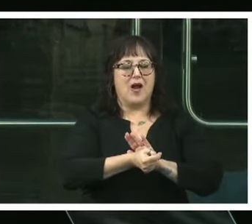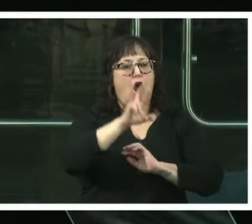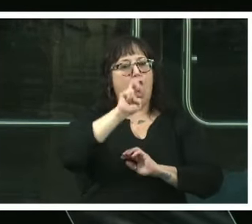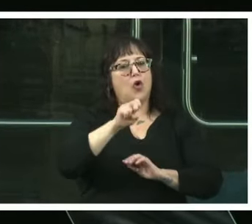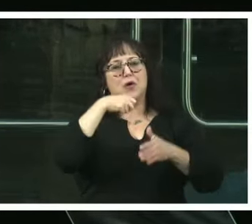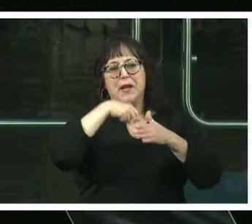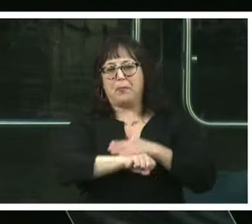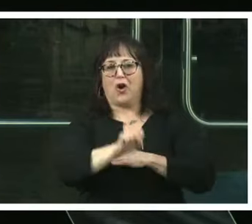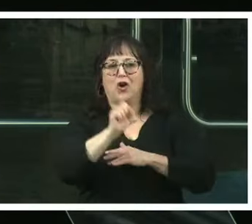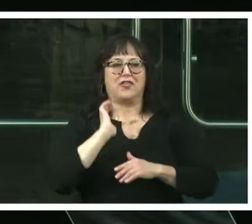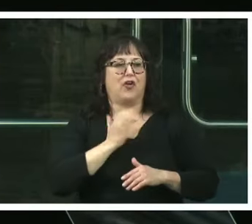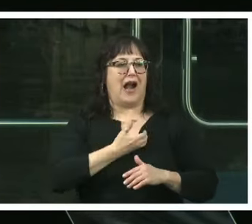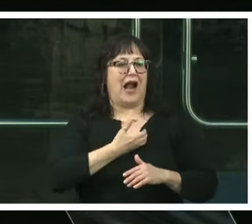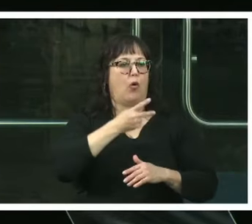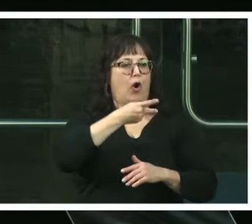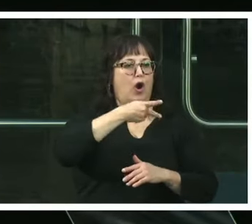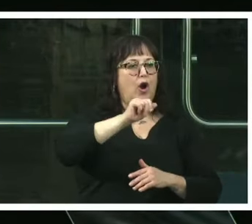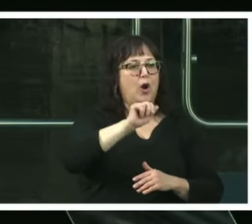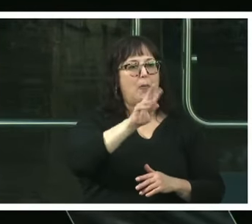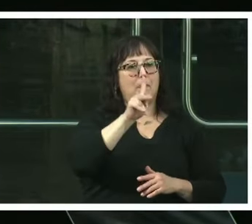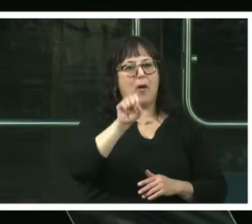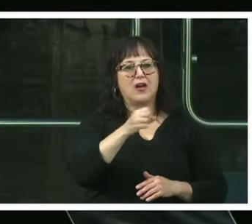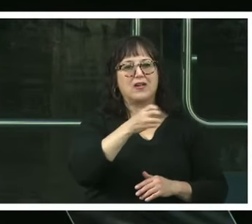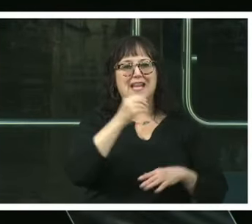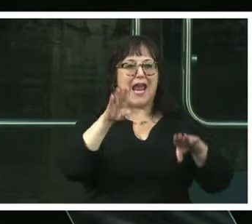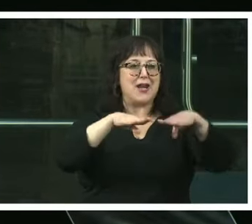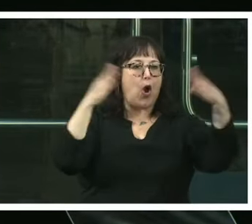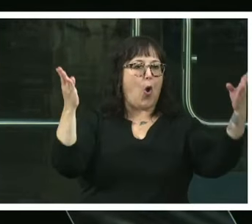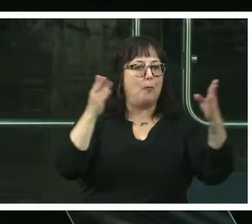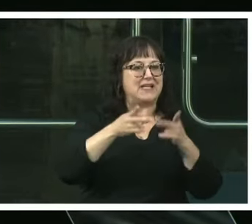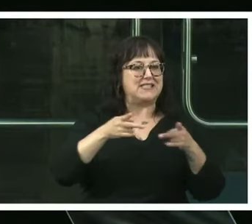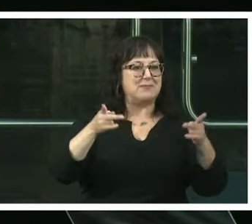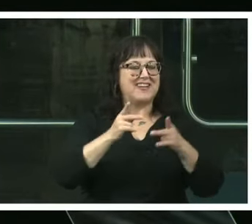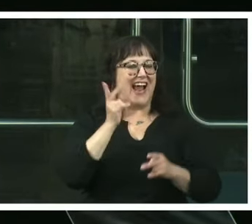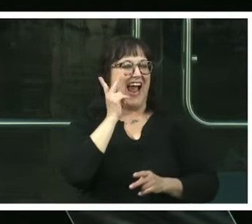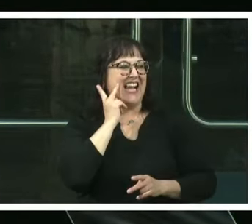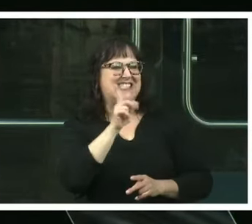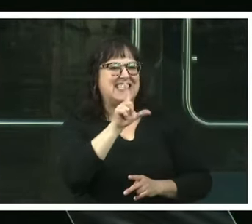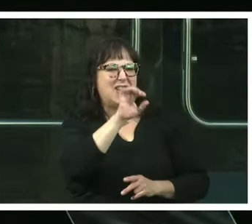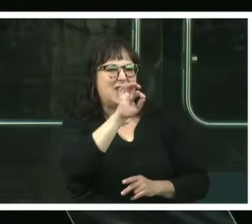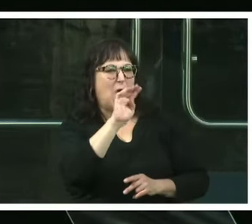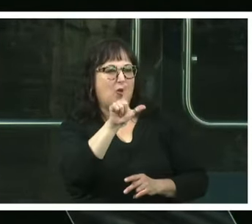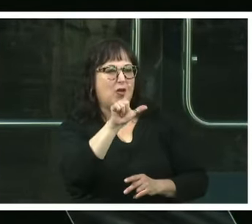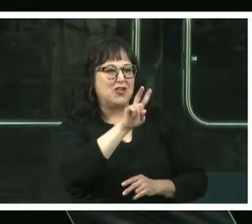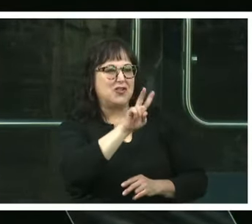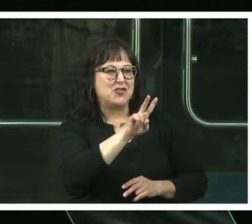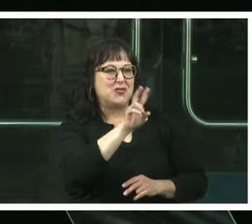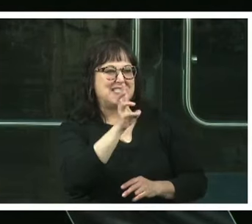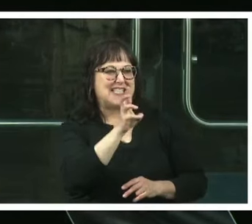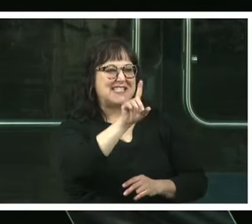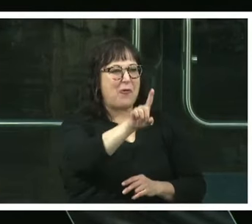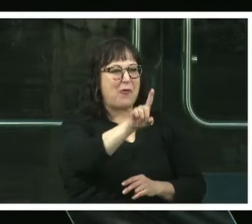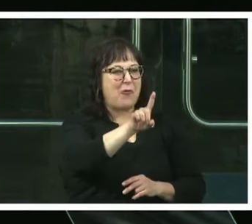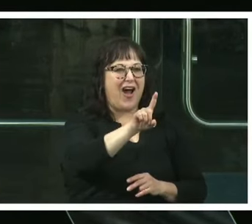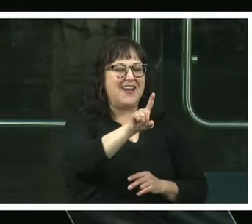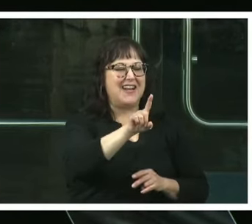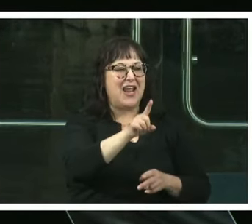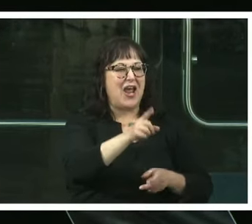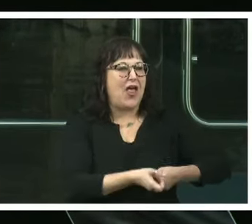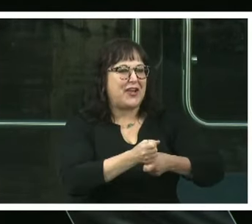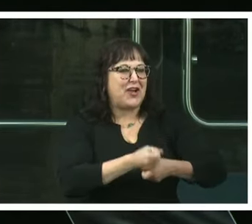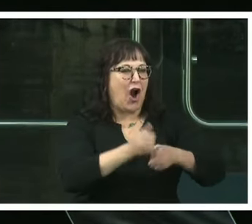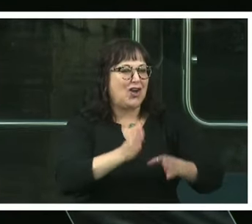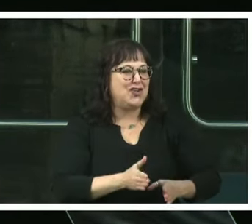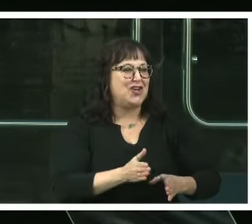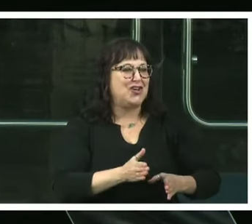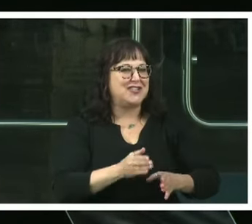open space. And I see a number of our local 261 gardeners and folks who take care of the